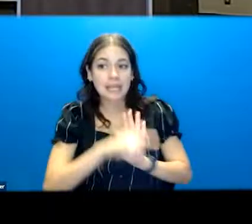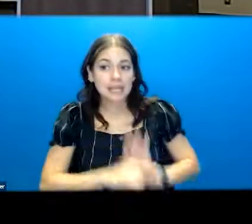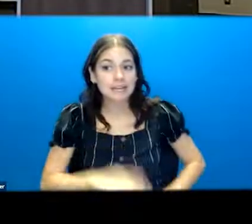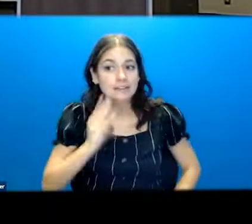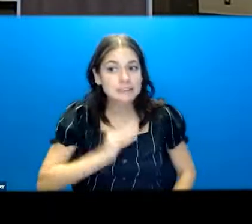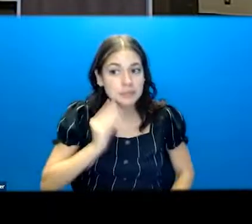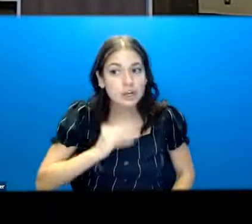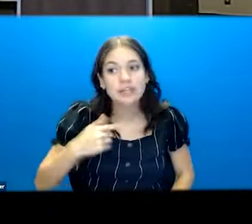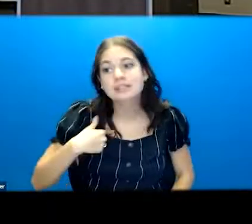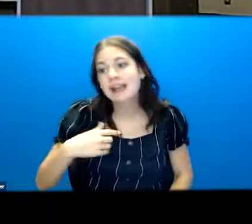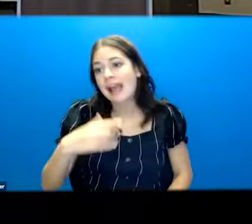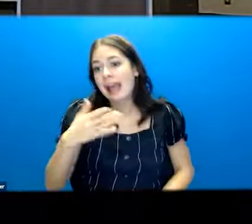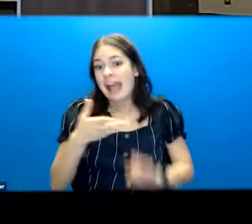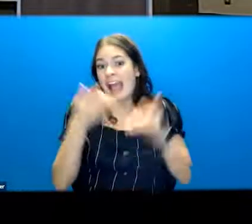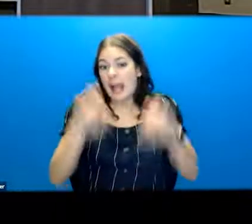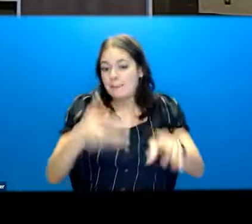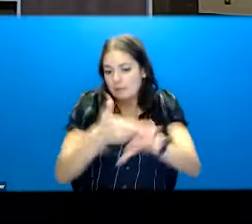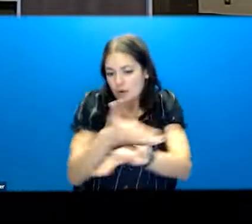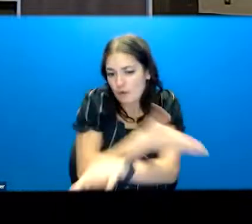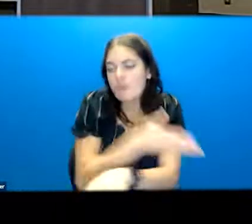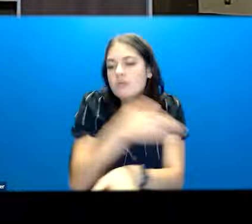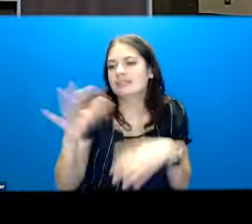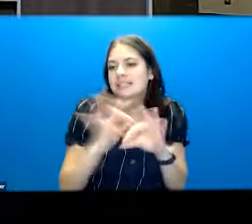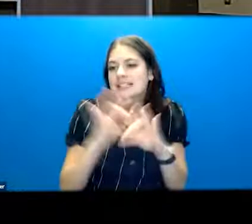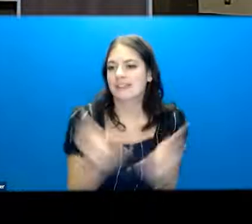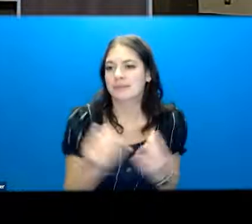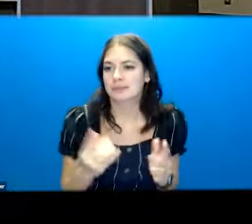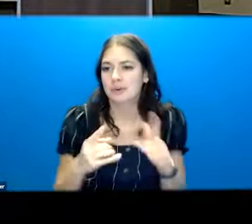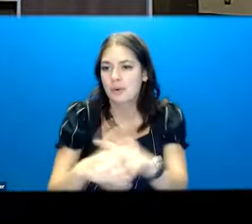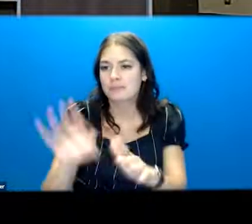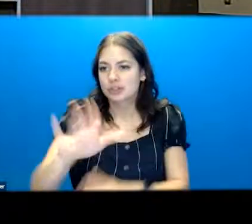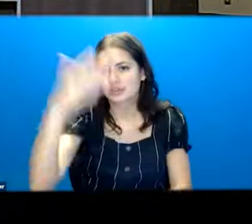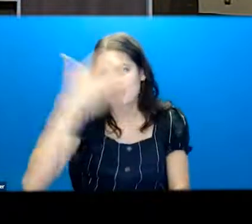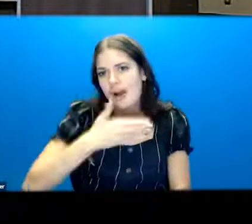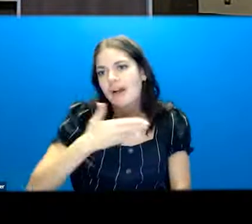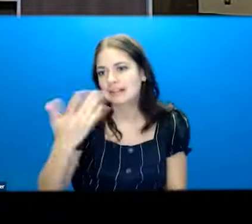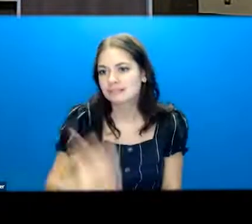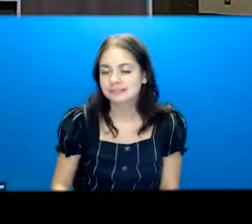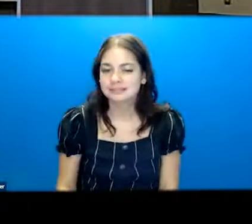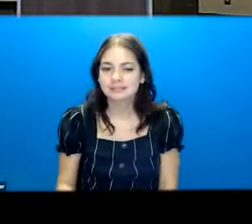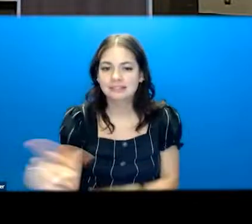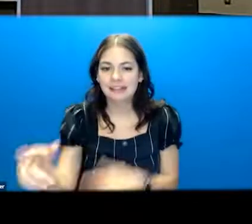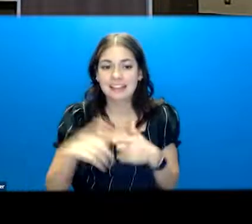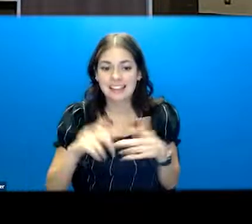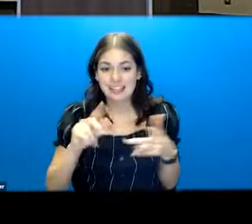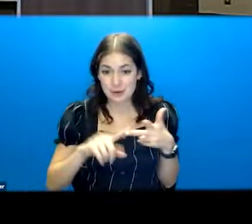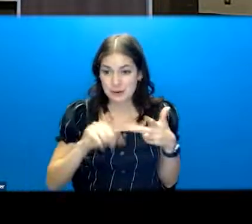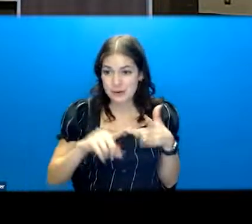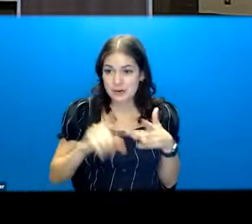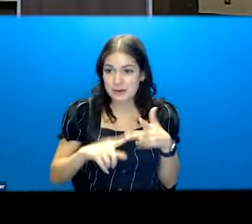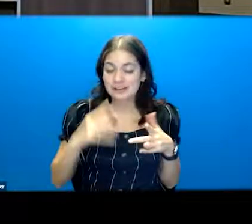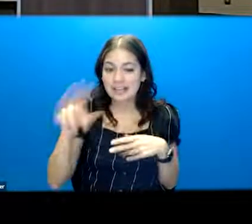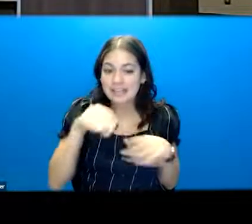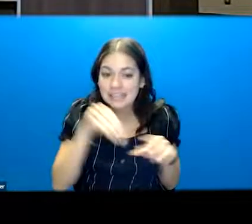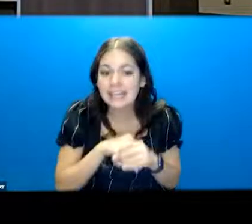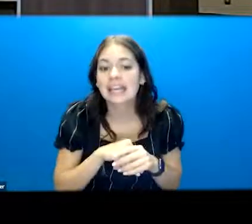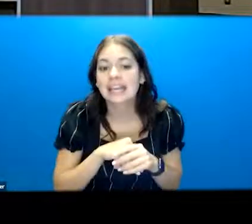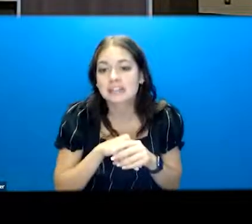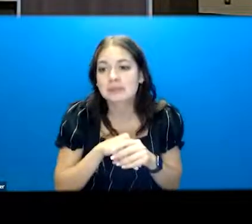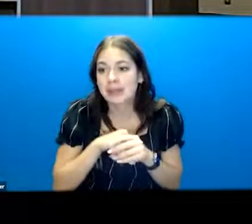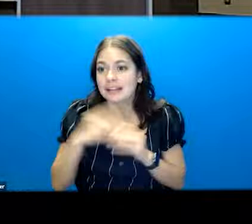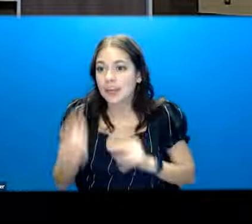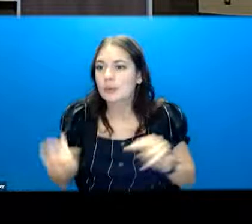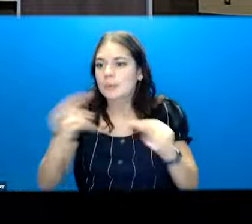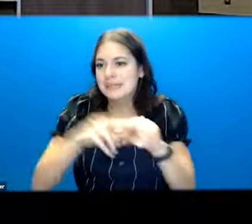that happen prior to when these families come to your front door. And then the third one is